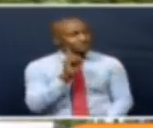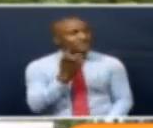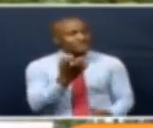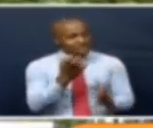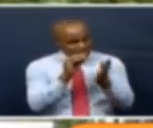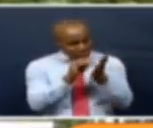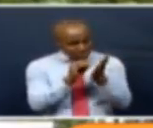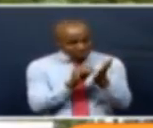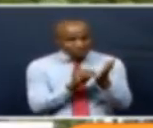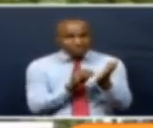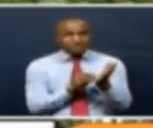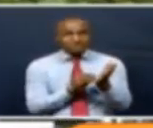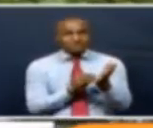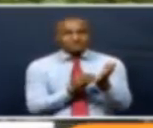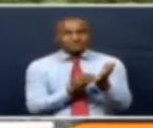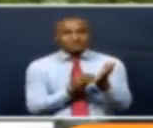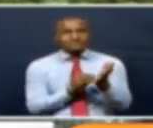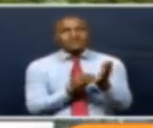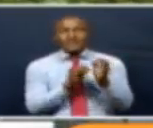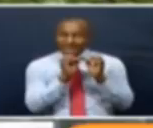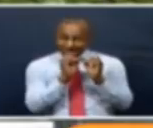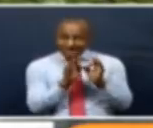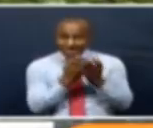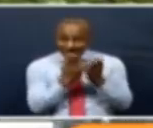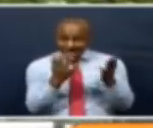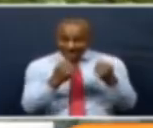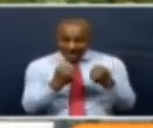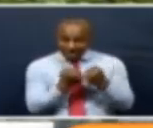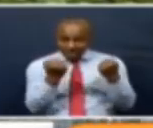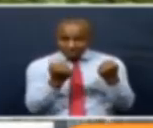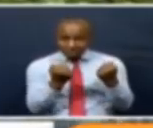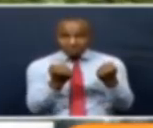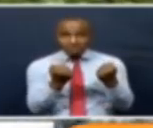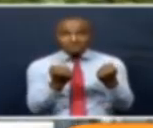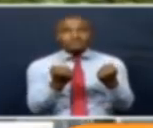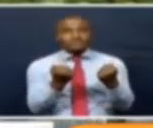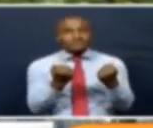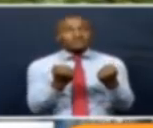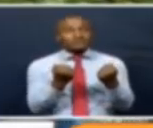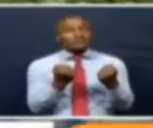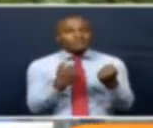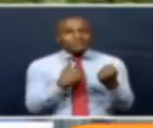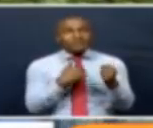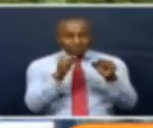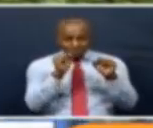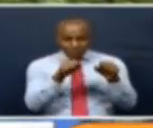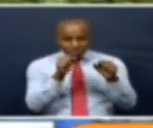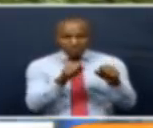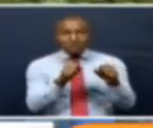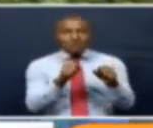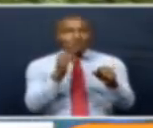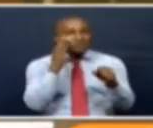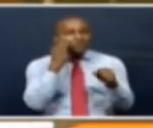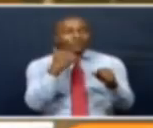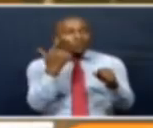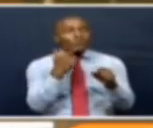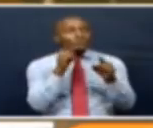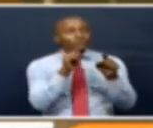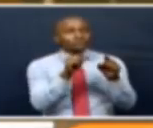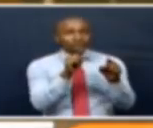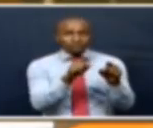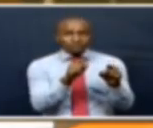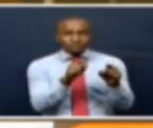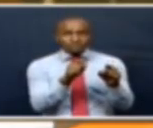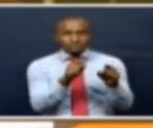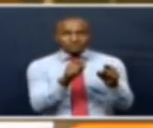written form so that if, in case anything happens, I should be able to know who to blame. But the